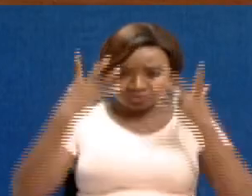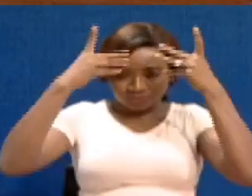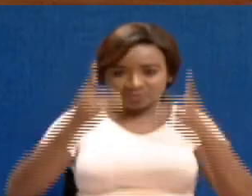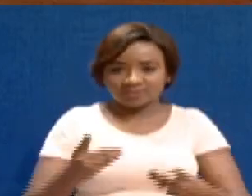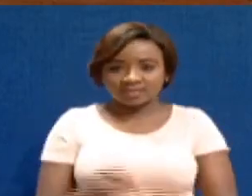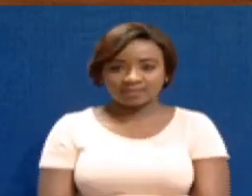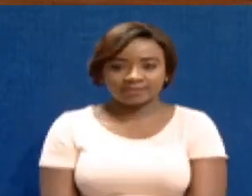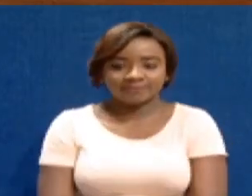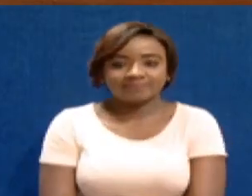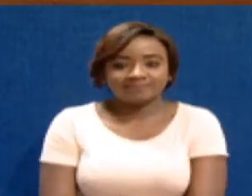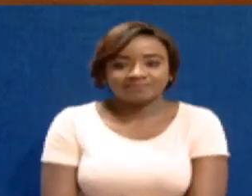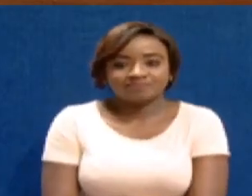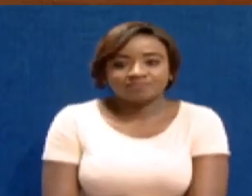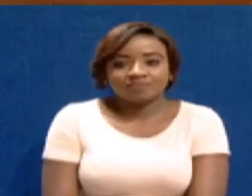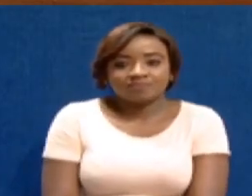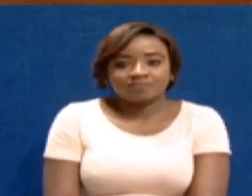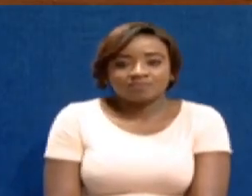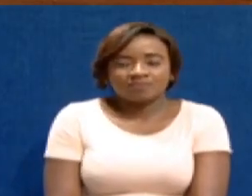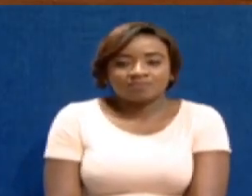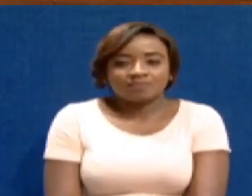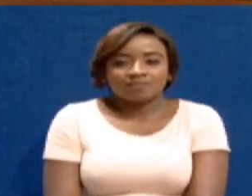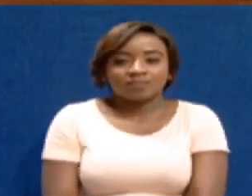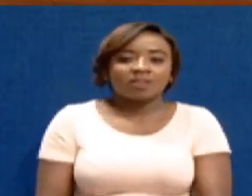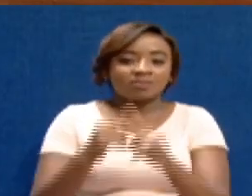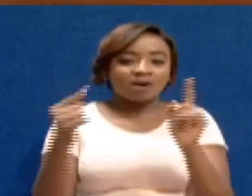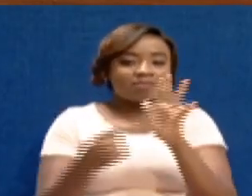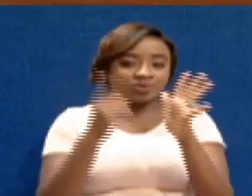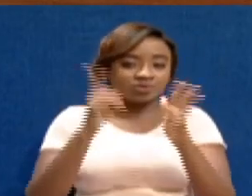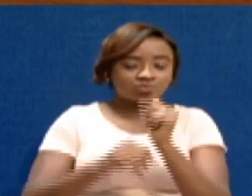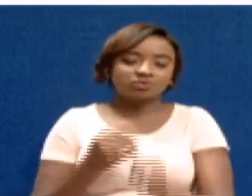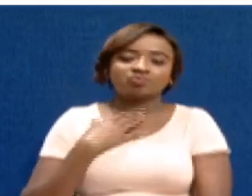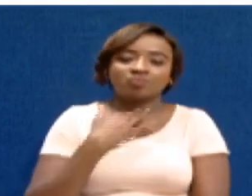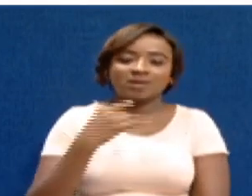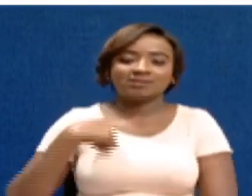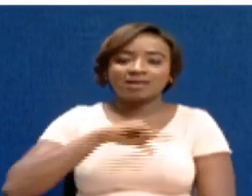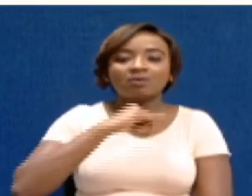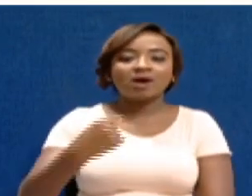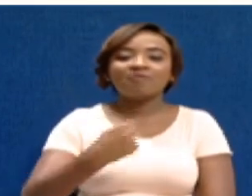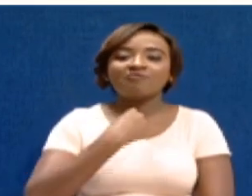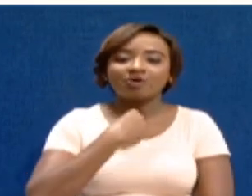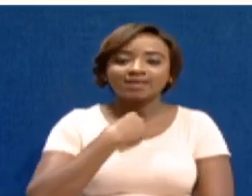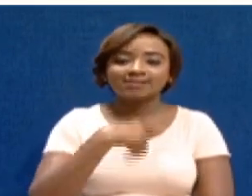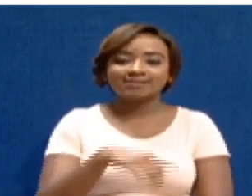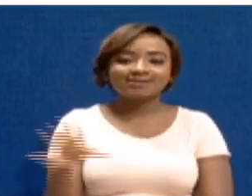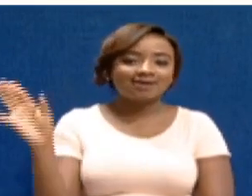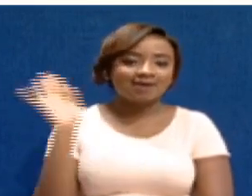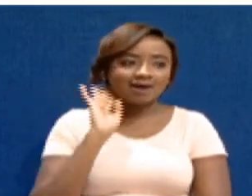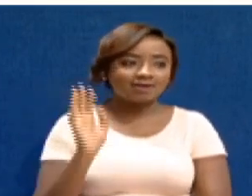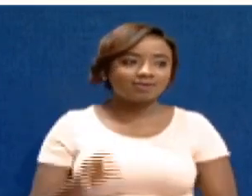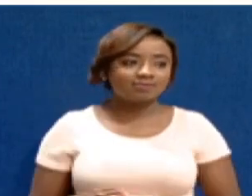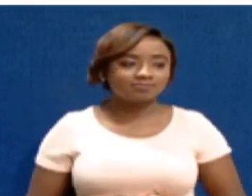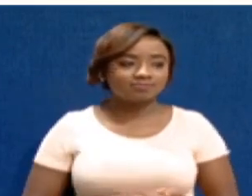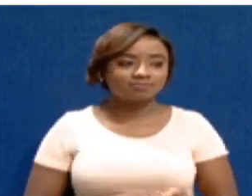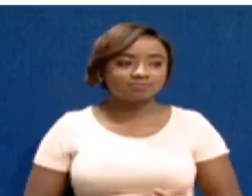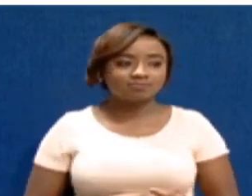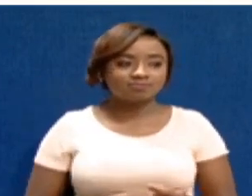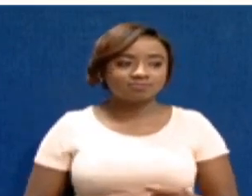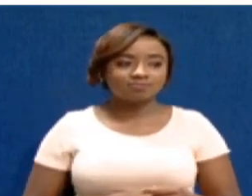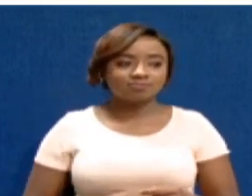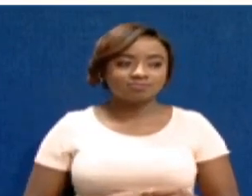president and his own boss. So, and that is why he's been wise and he isn't going that route. All he's saying, allow our views, his,